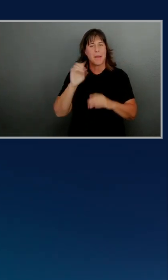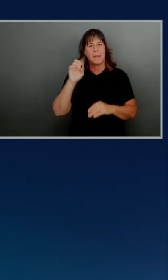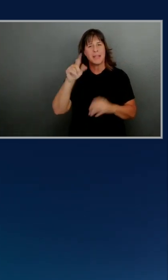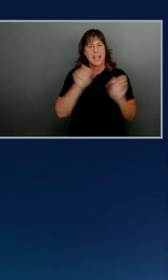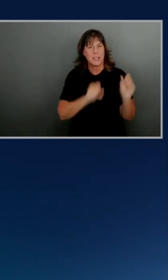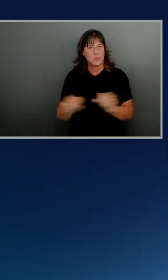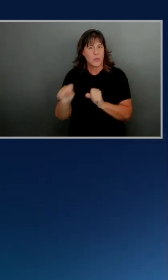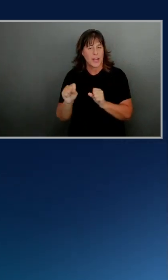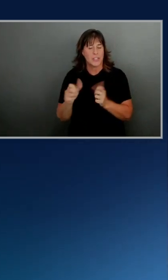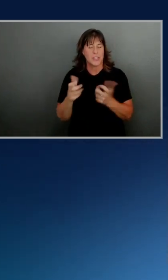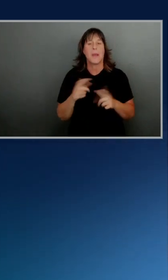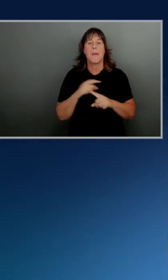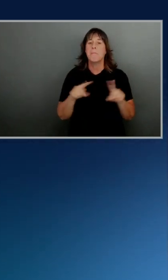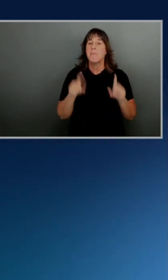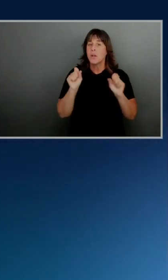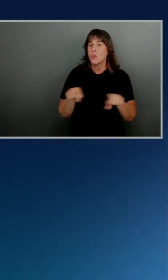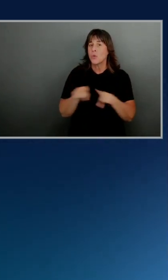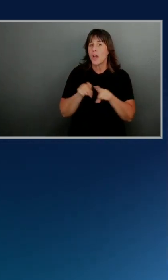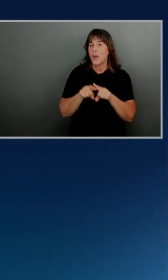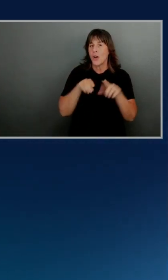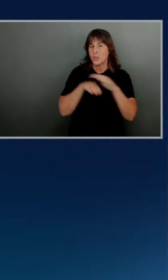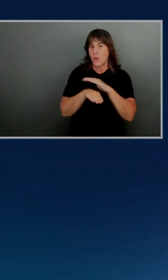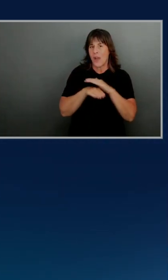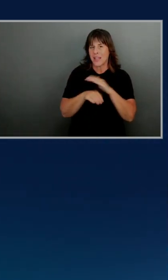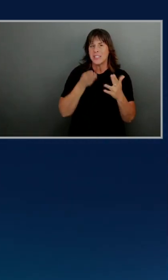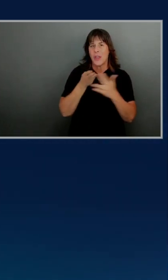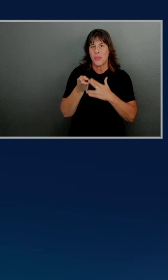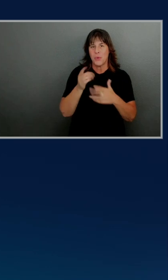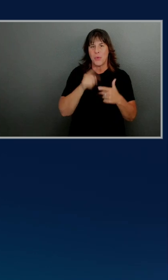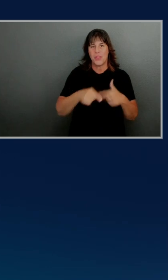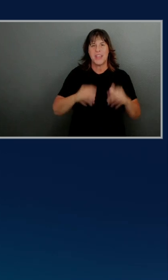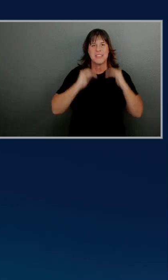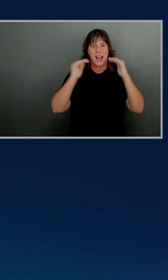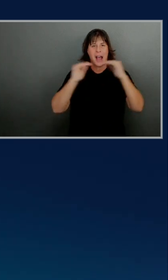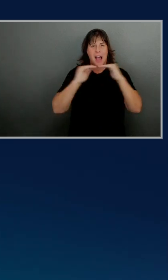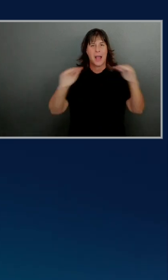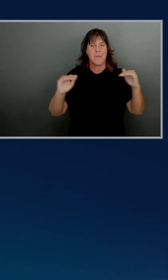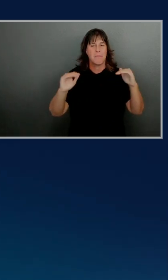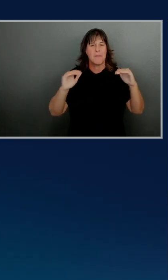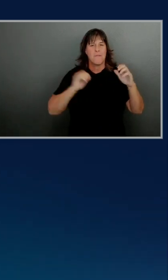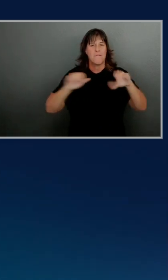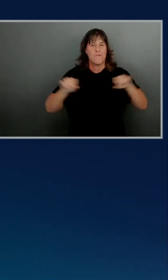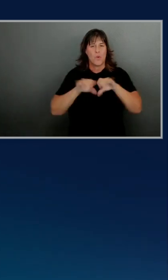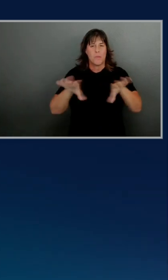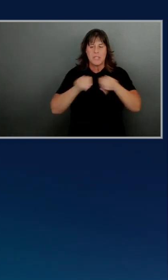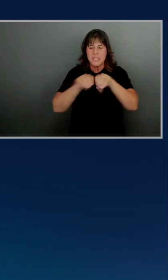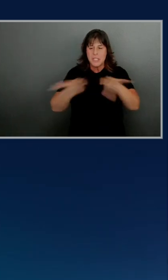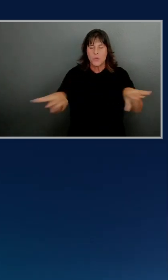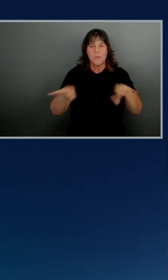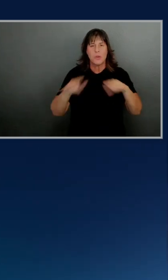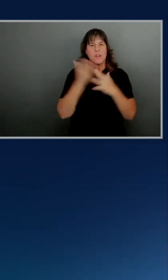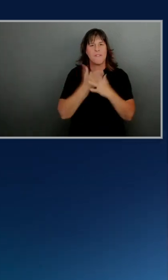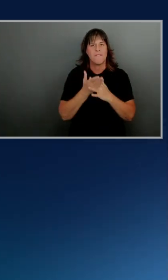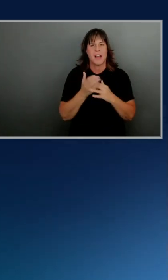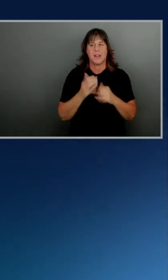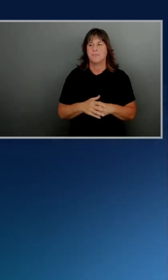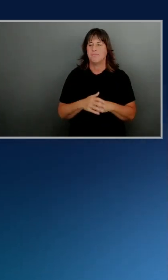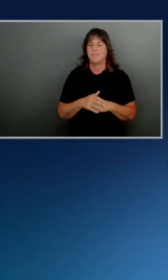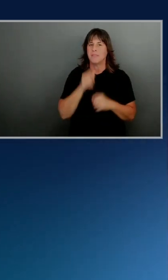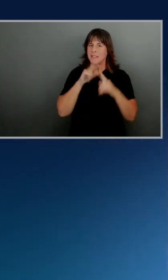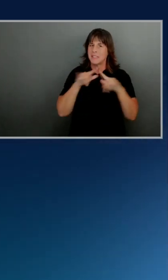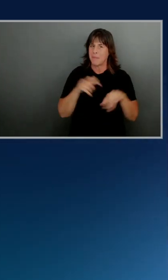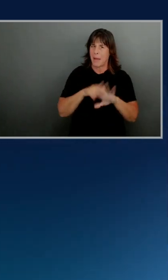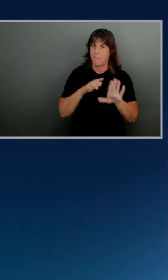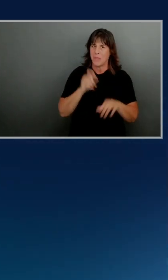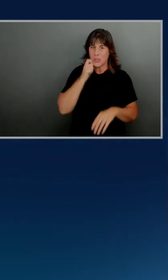right? But you can also access it through this high-performance distributed file system for training. Okay. And you can do them at the same time, which is really cool.